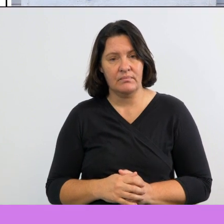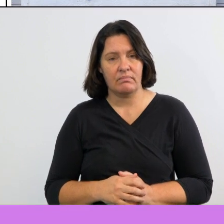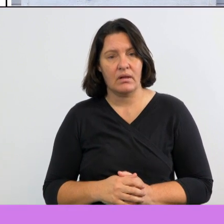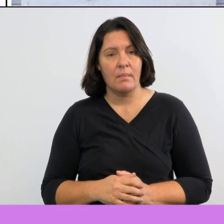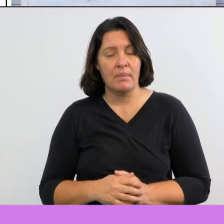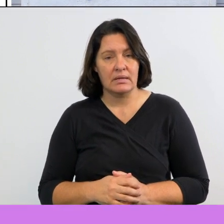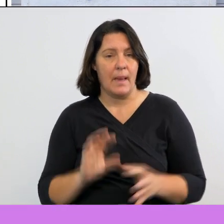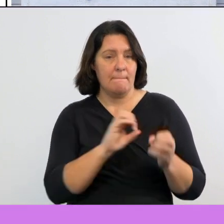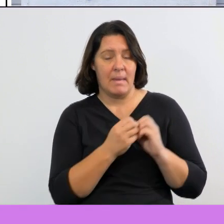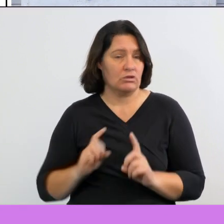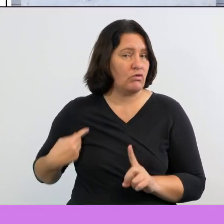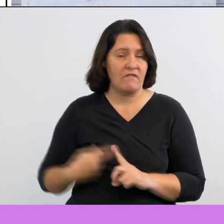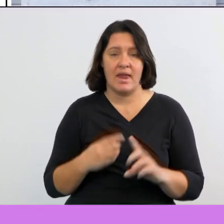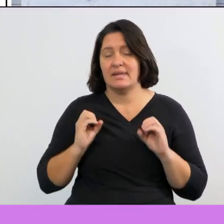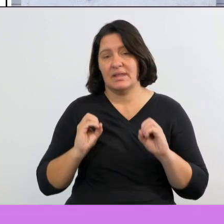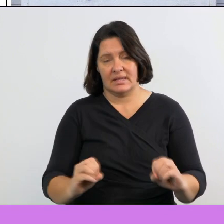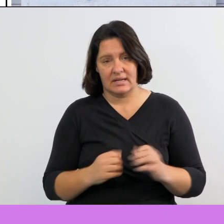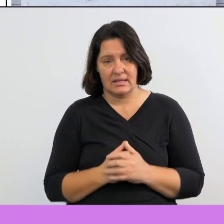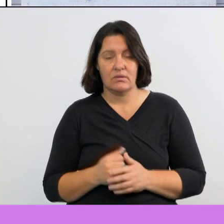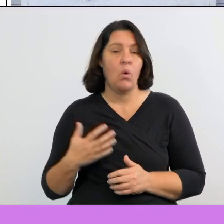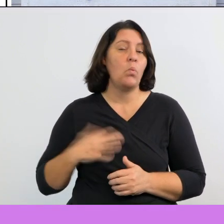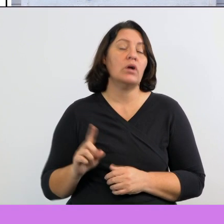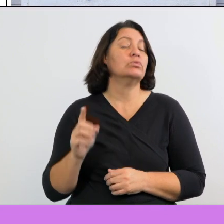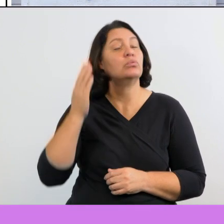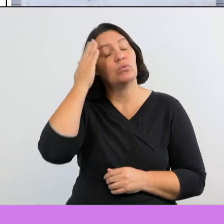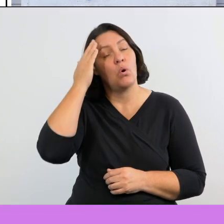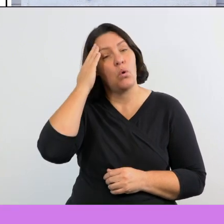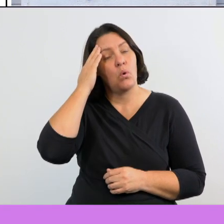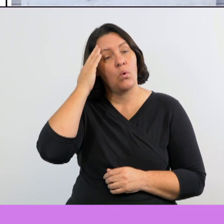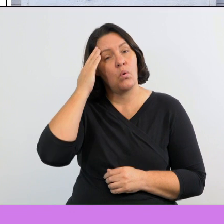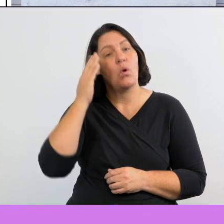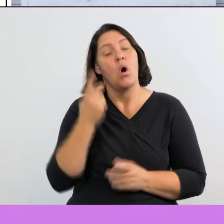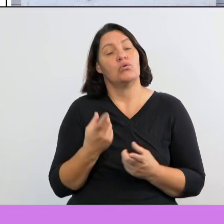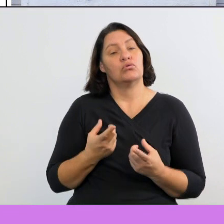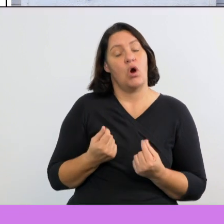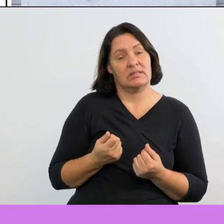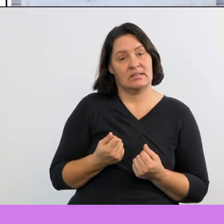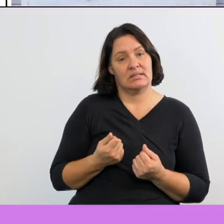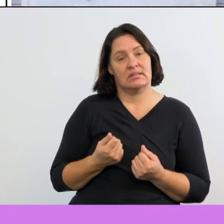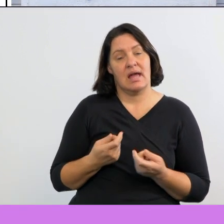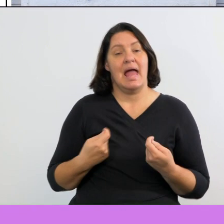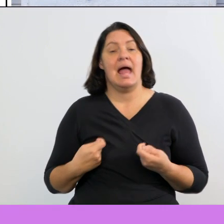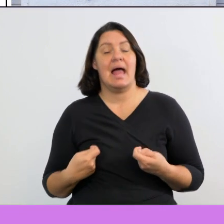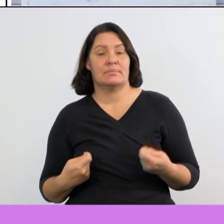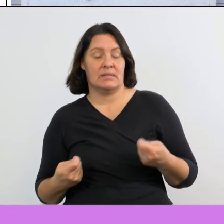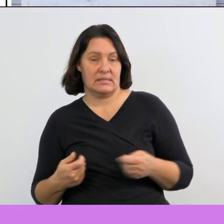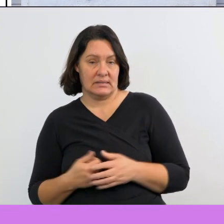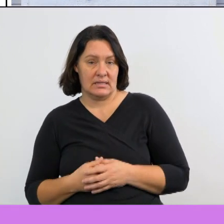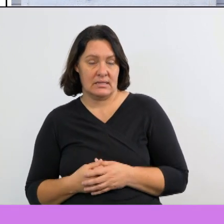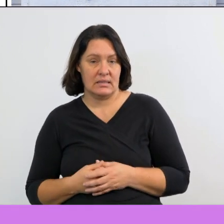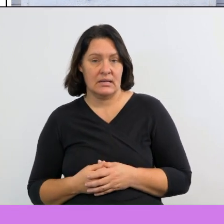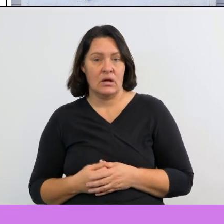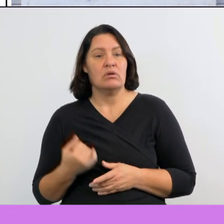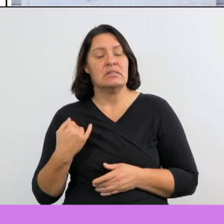now, no bags has been made so far. So we want to know what is the cost, the expense.